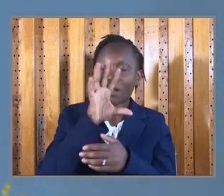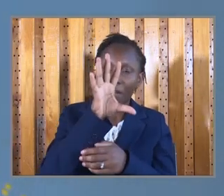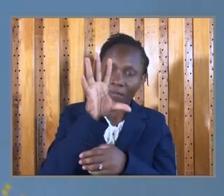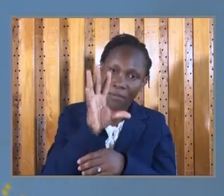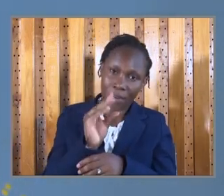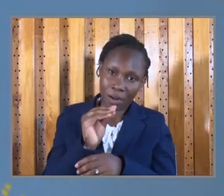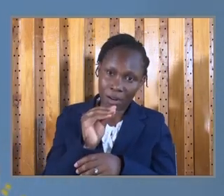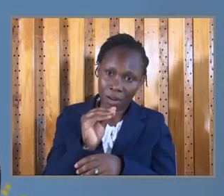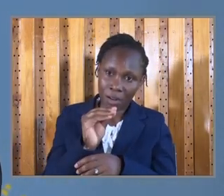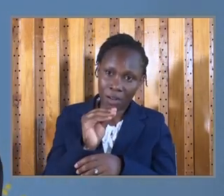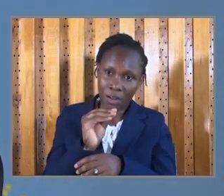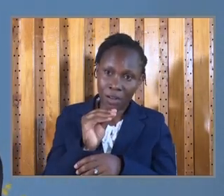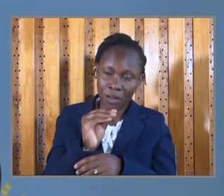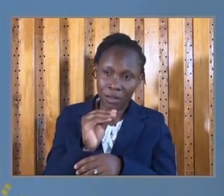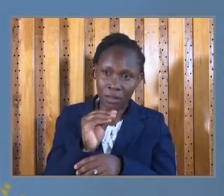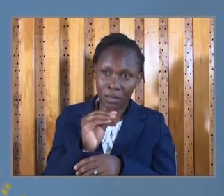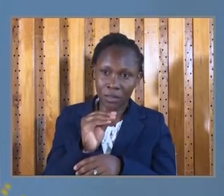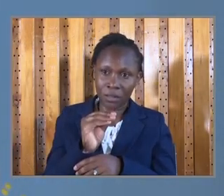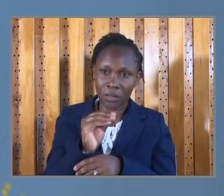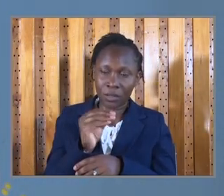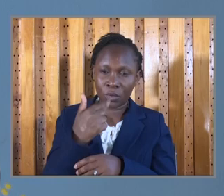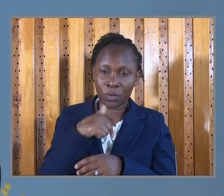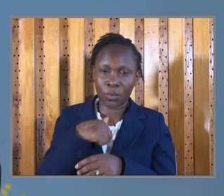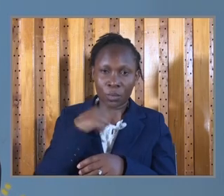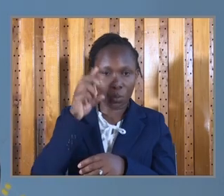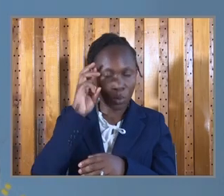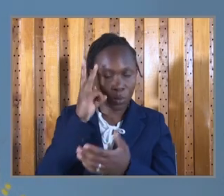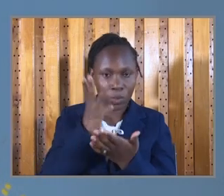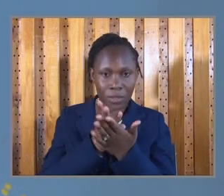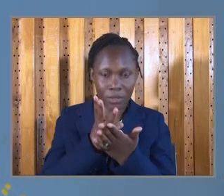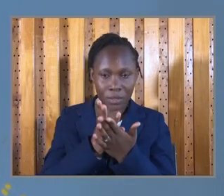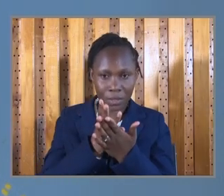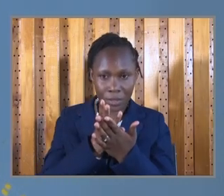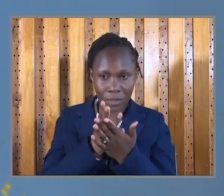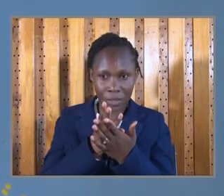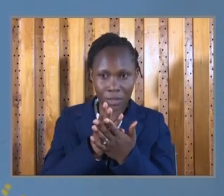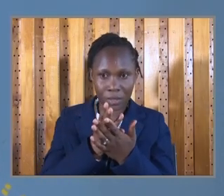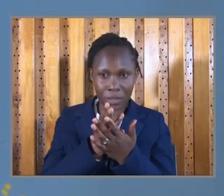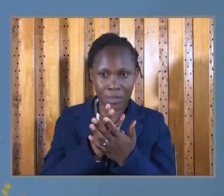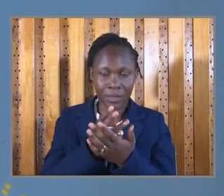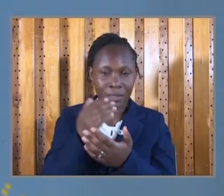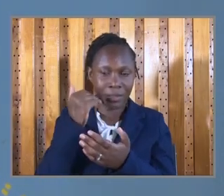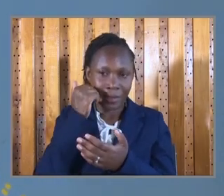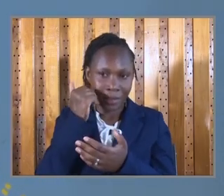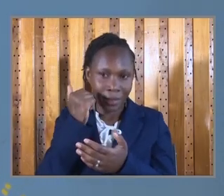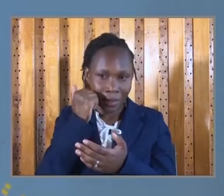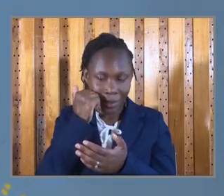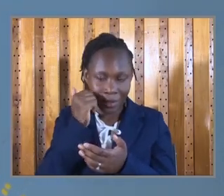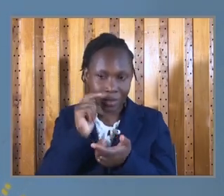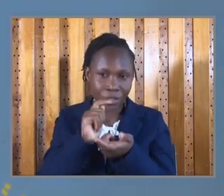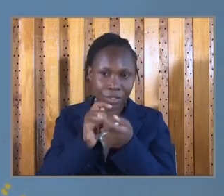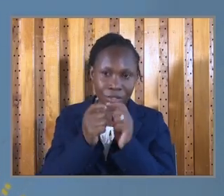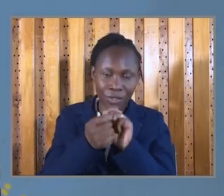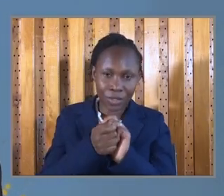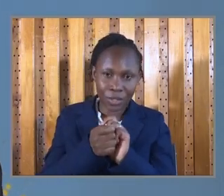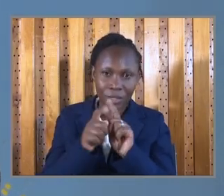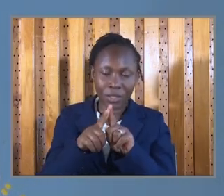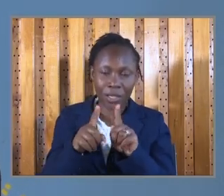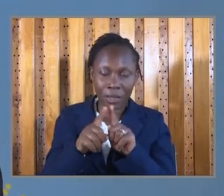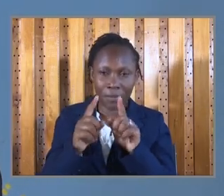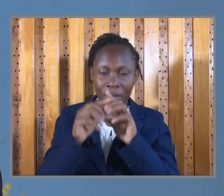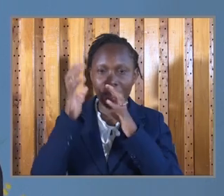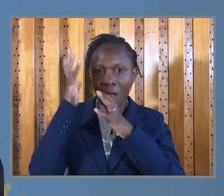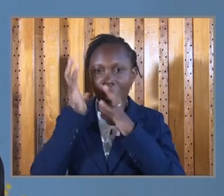in the Sahel and in the Horn, we're witnessing fragile regimes challenged and sometimes overthrown by military coups